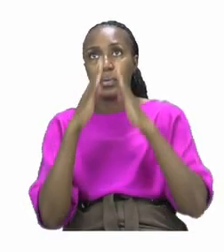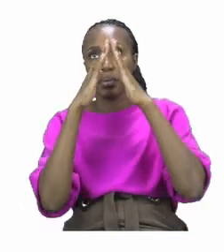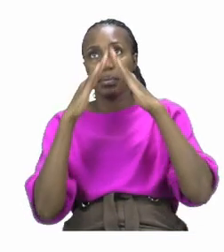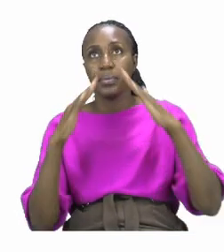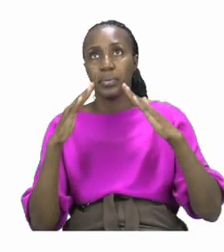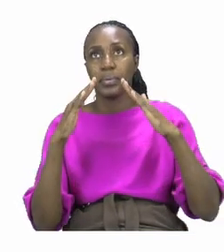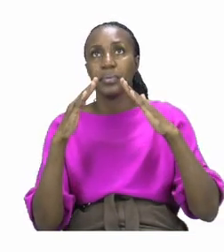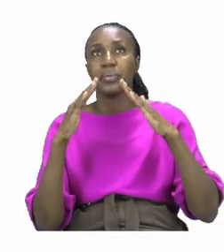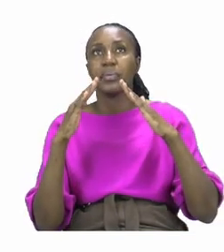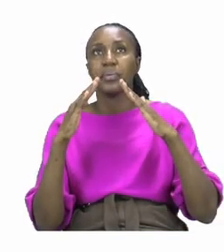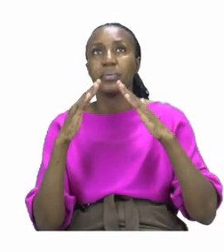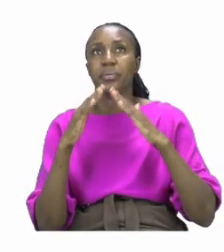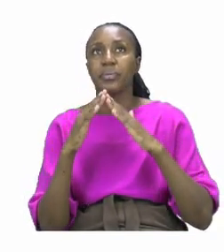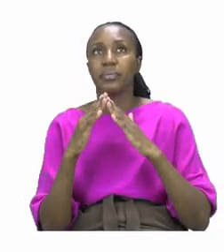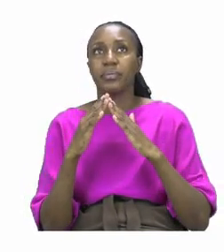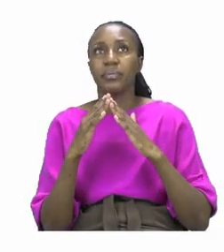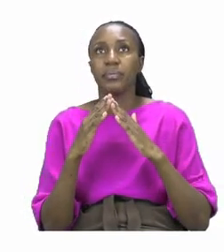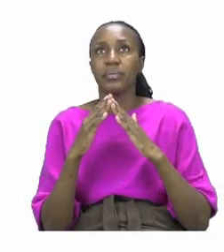hut,